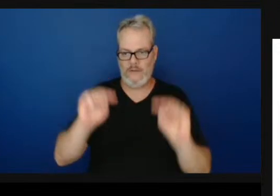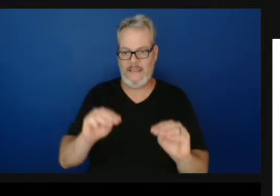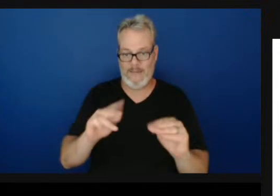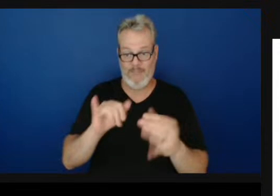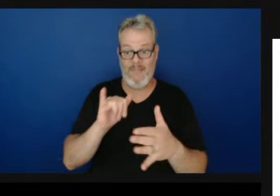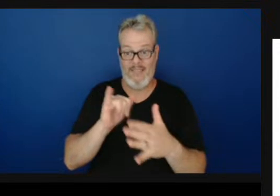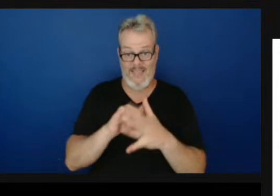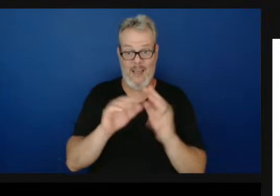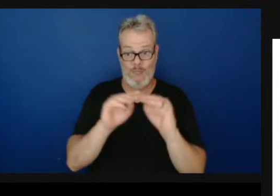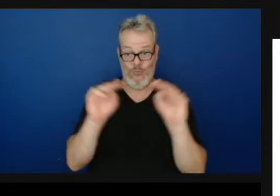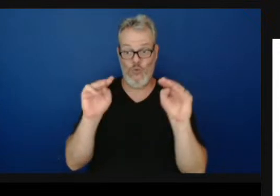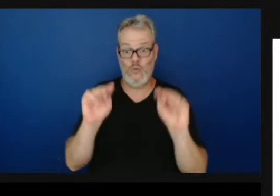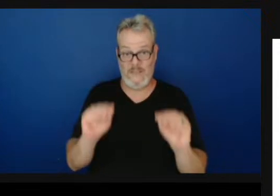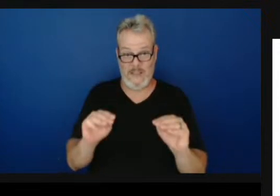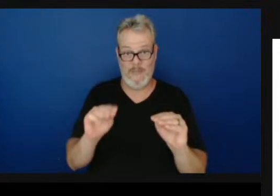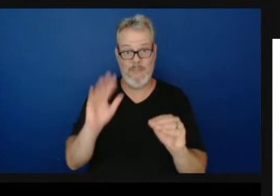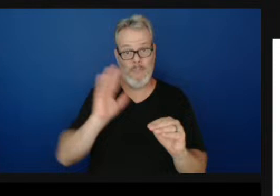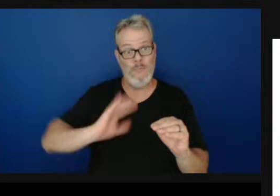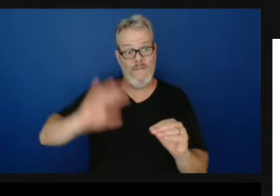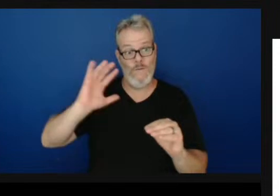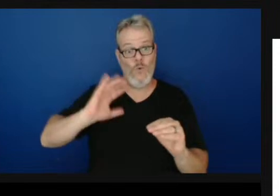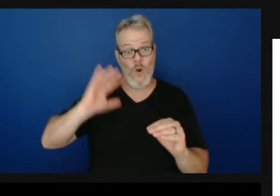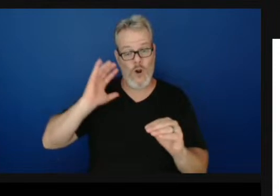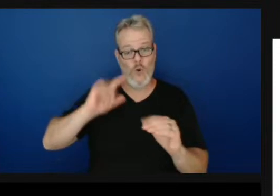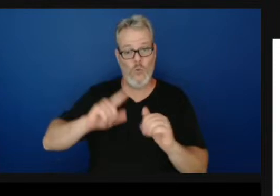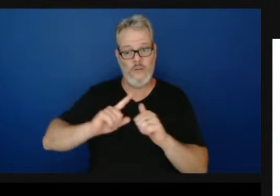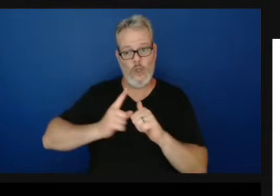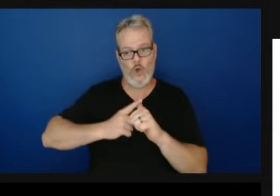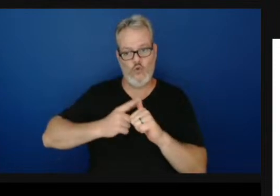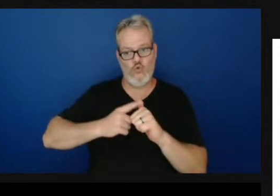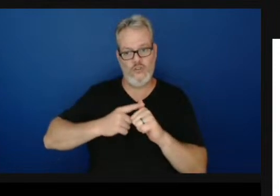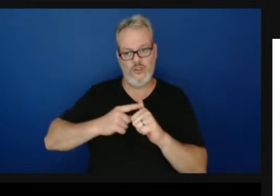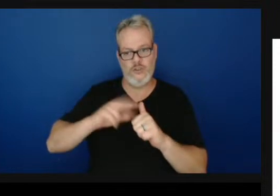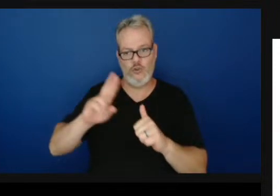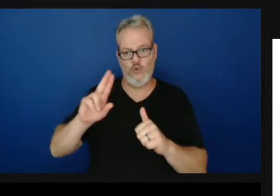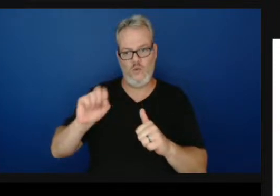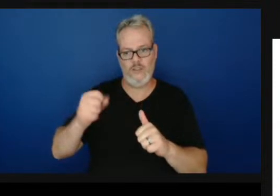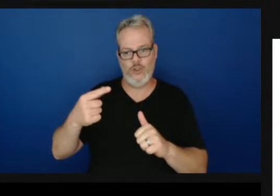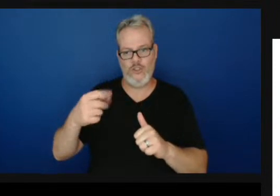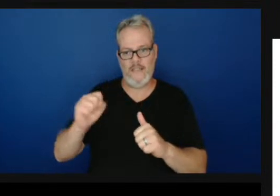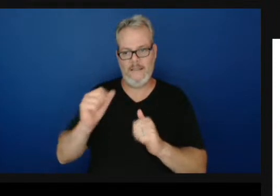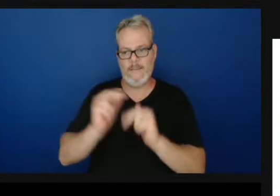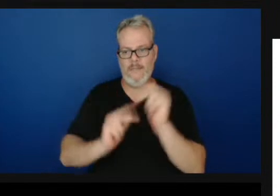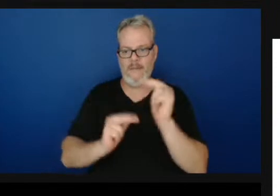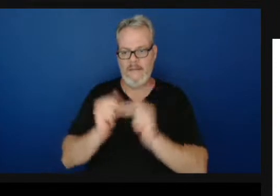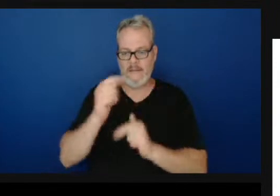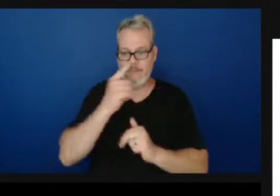was the original USGS building on that site.